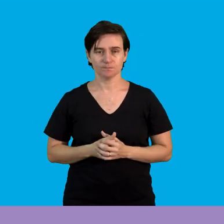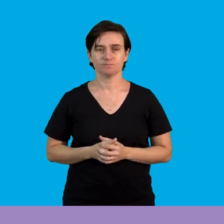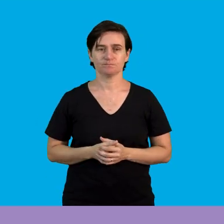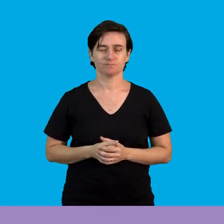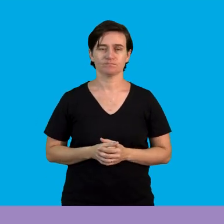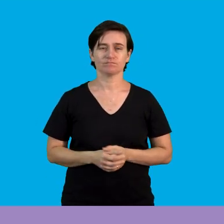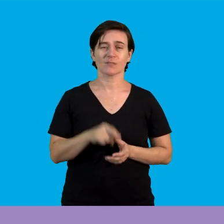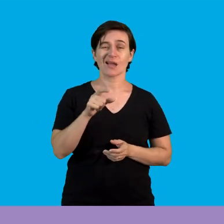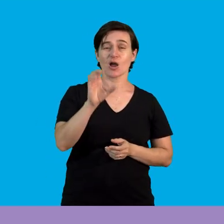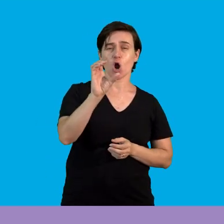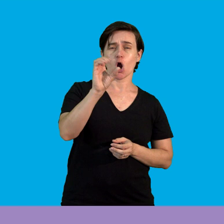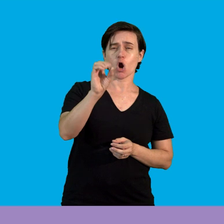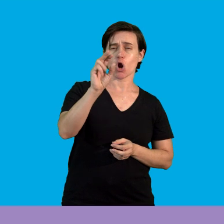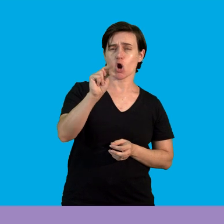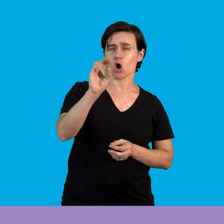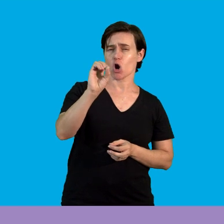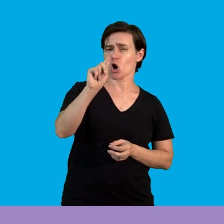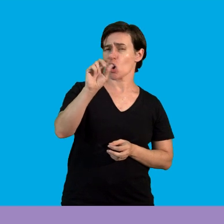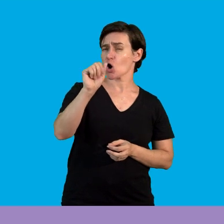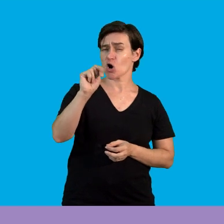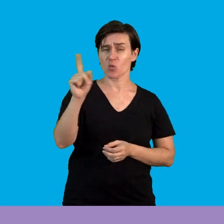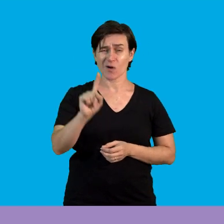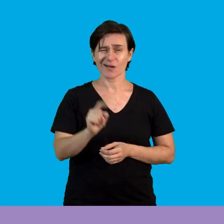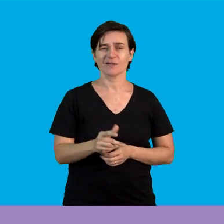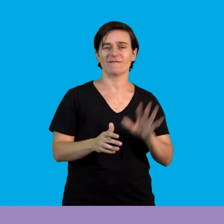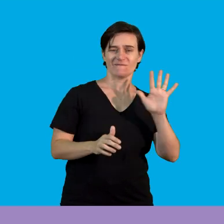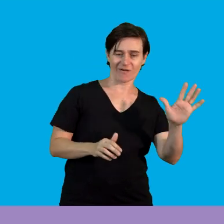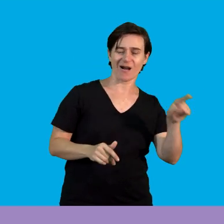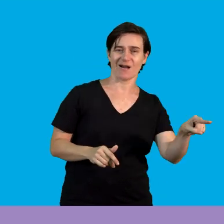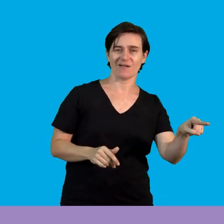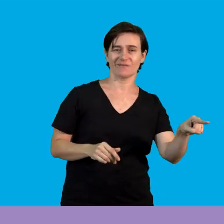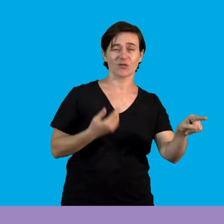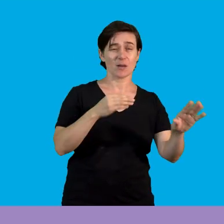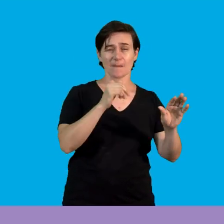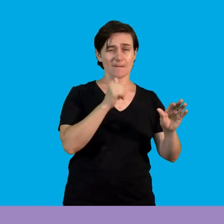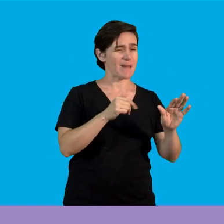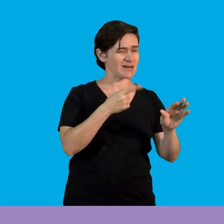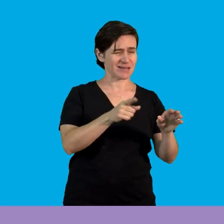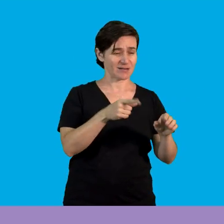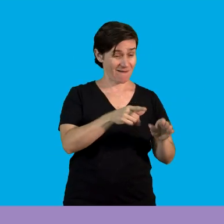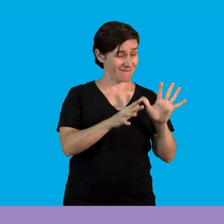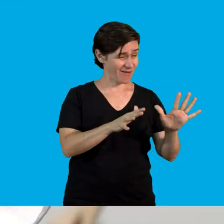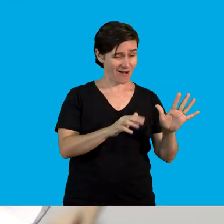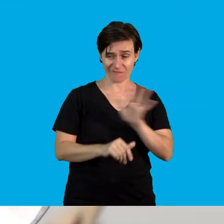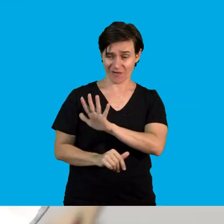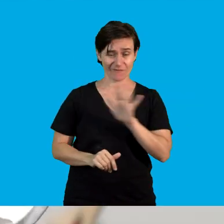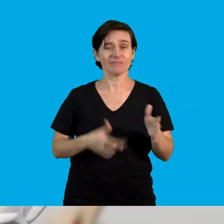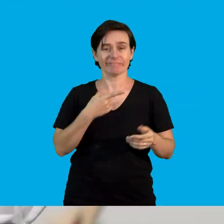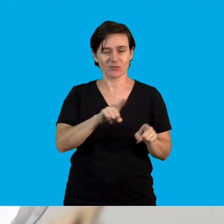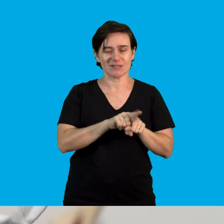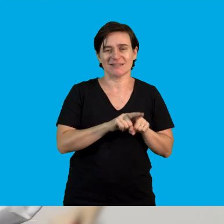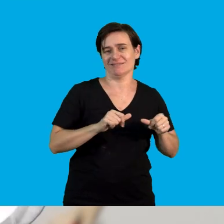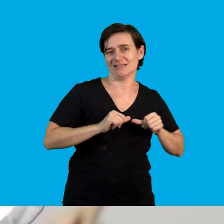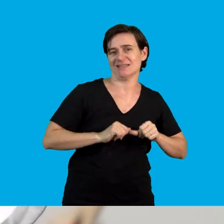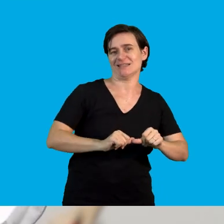variable is y. And then our constant is 5. Irrespective of where the number is, we